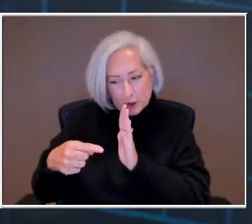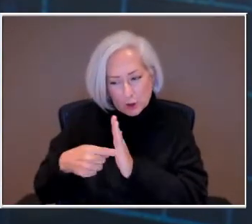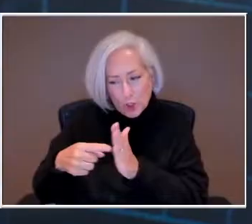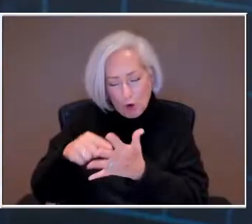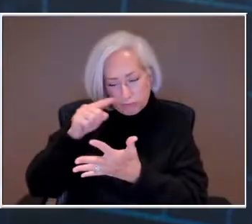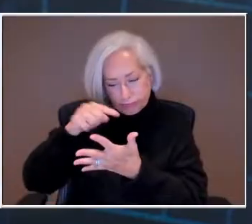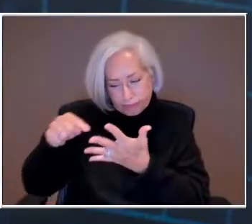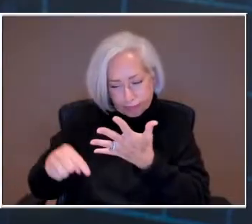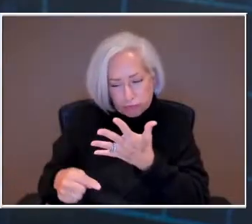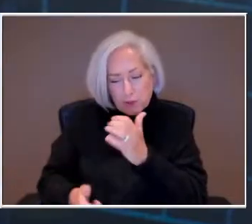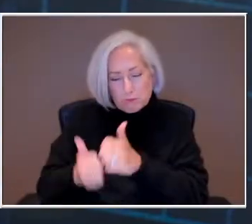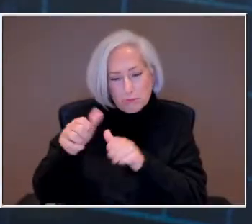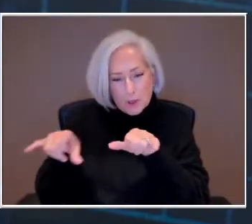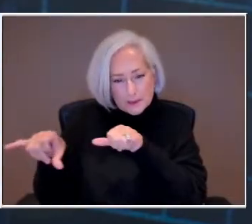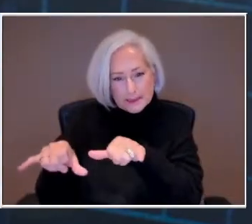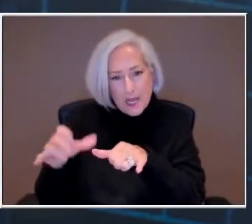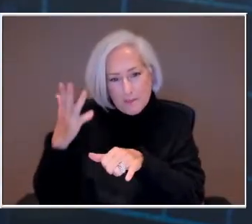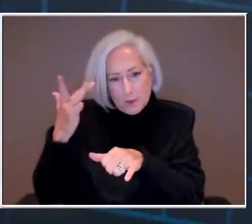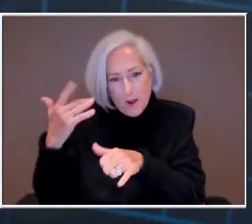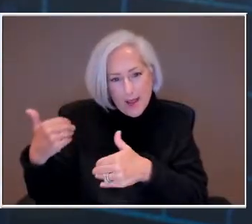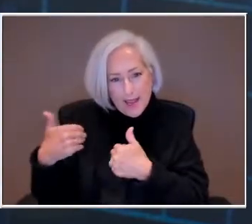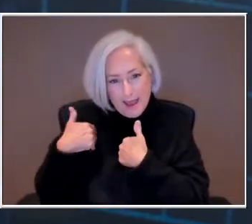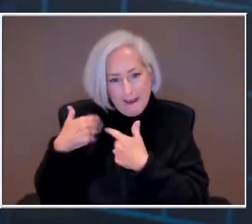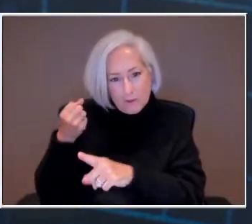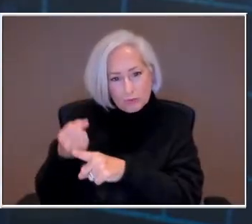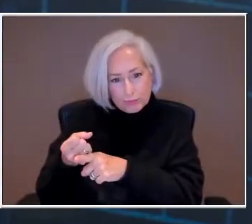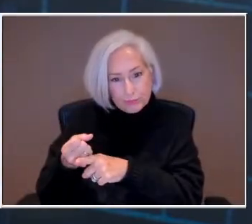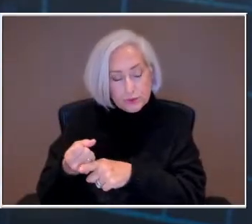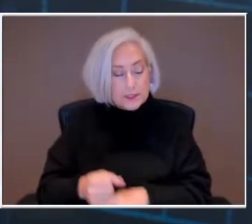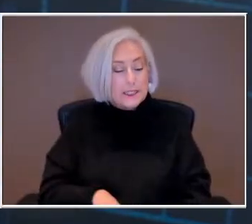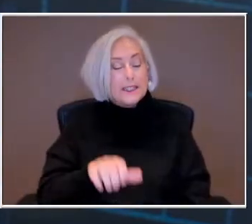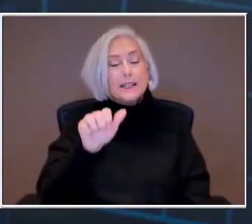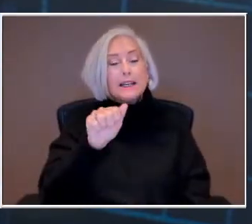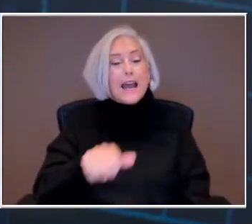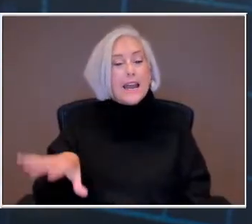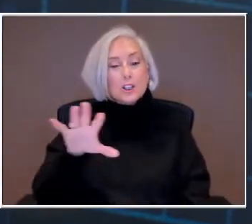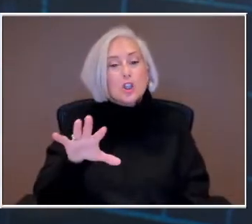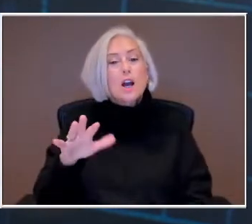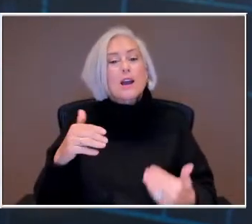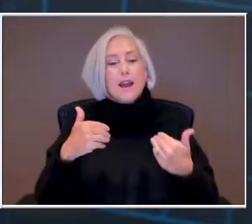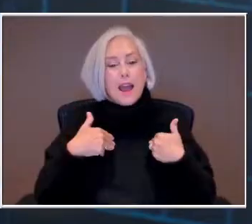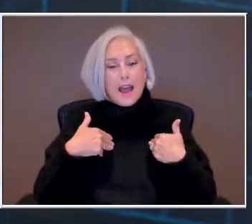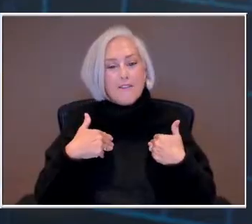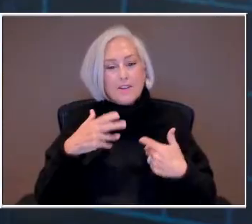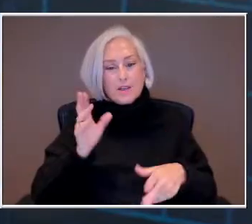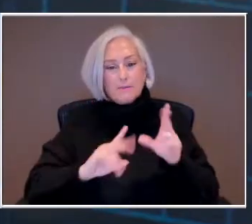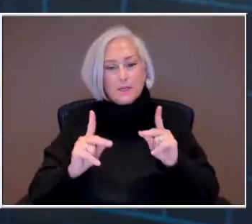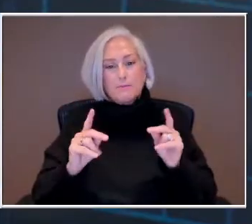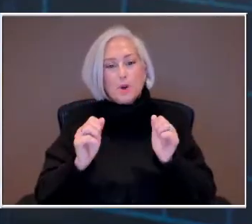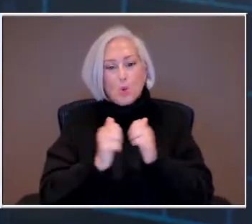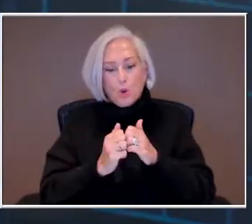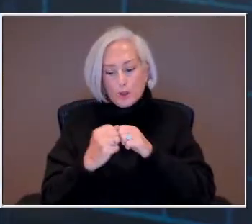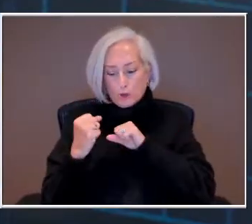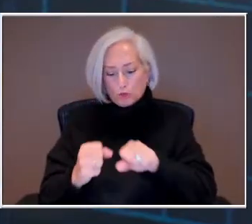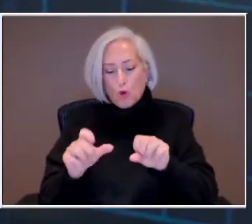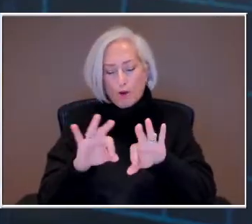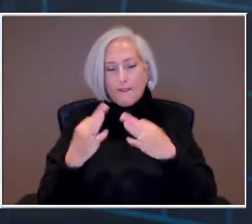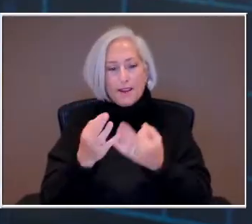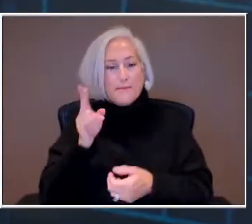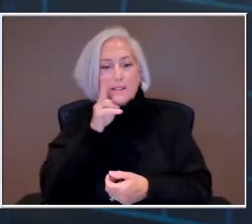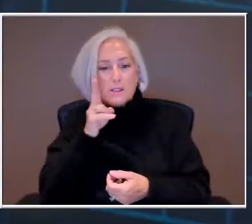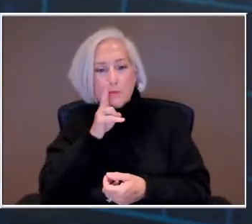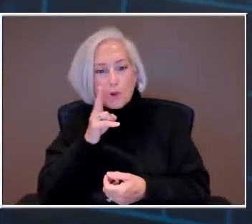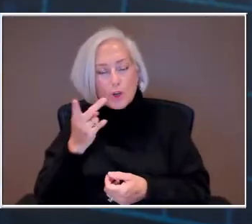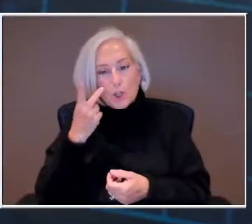Asia, there was a study done in Taiwan in which it was done in patients with strong family history, non-smokers, and they also saw a high incidence